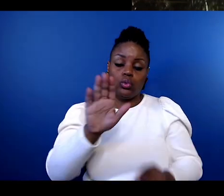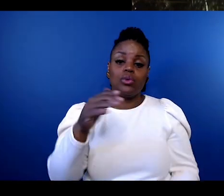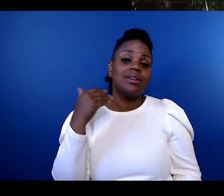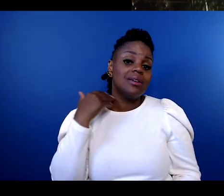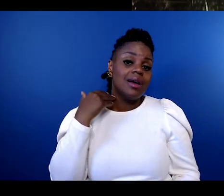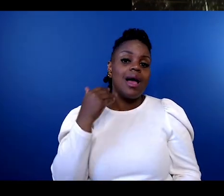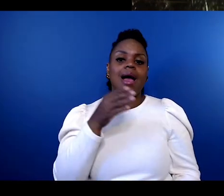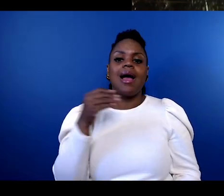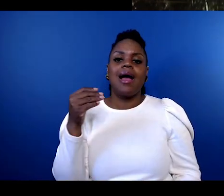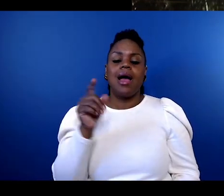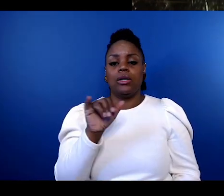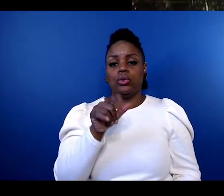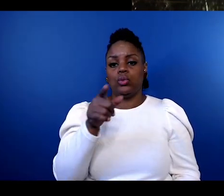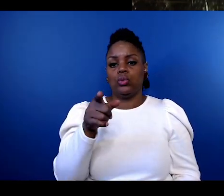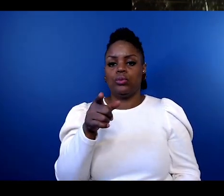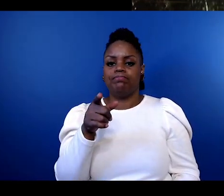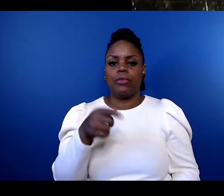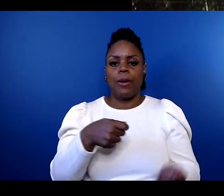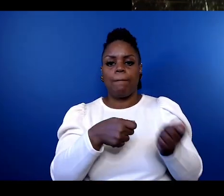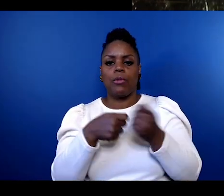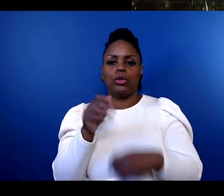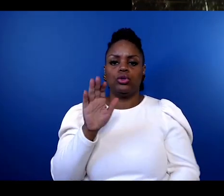exhaling through the nose.